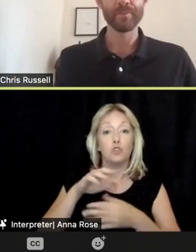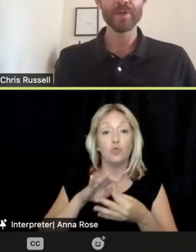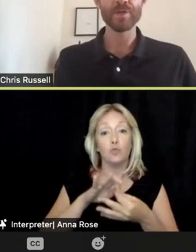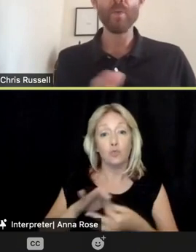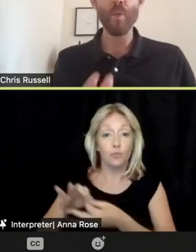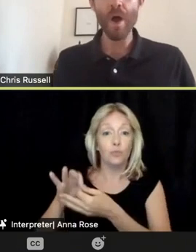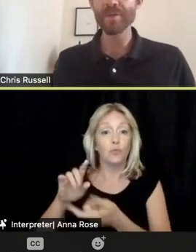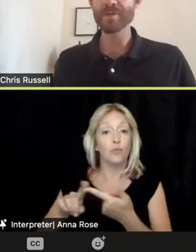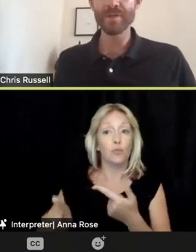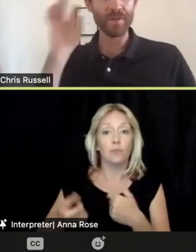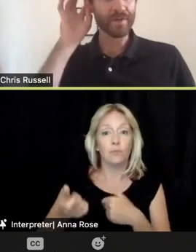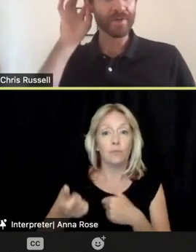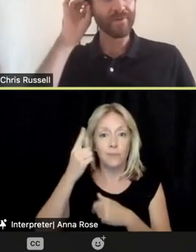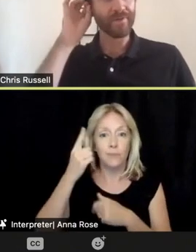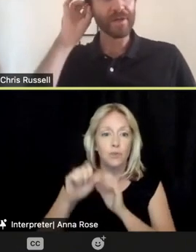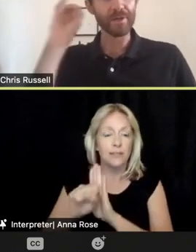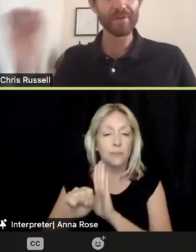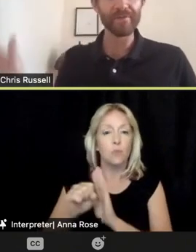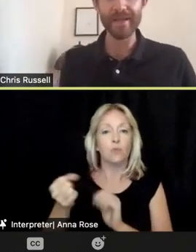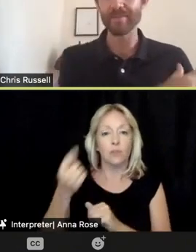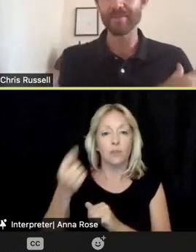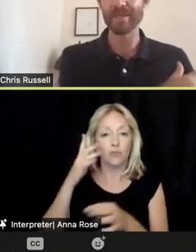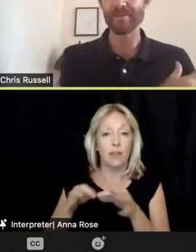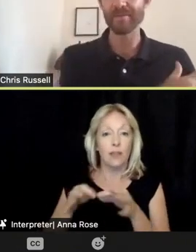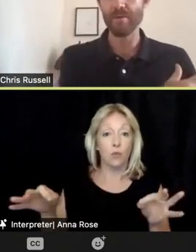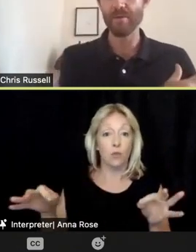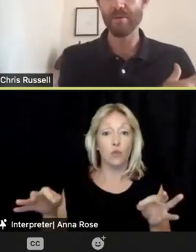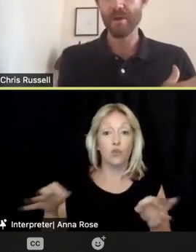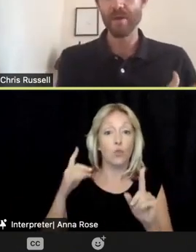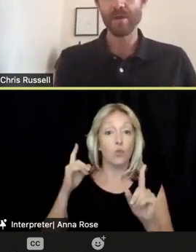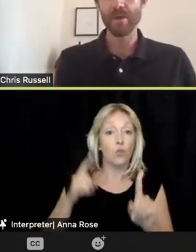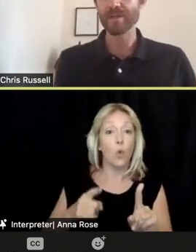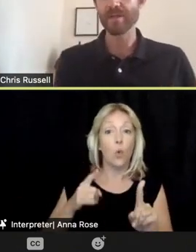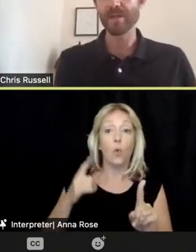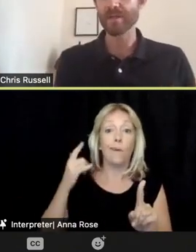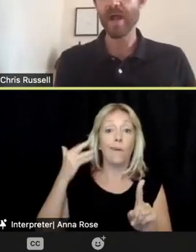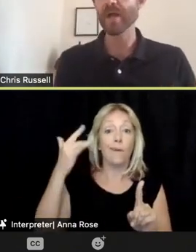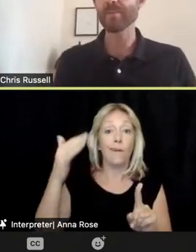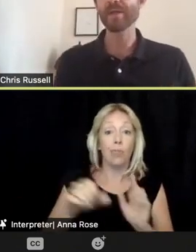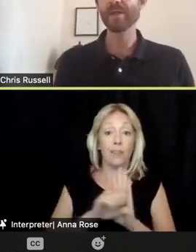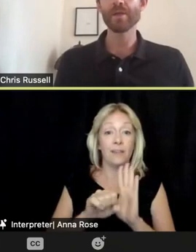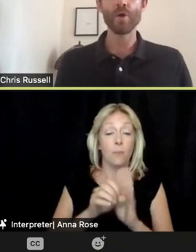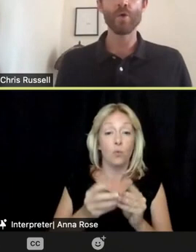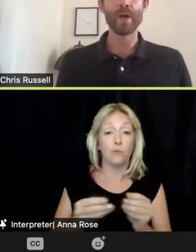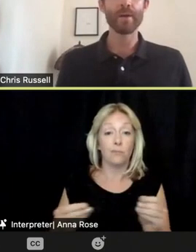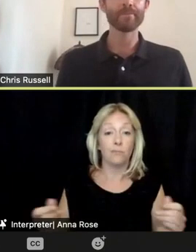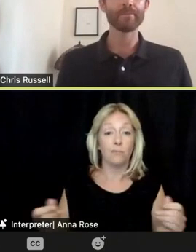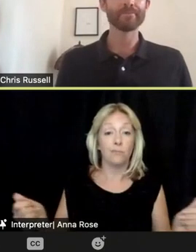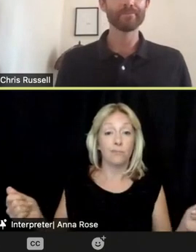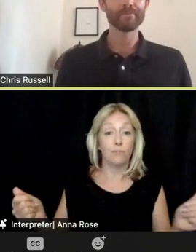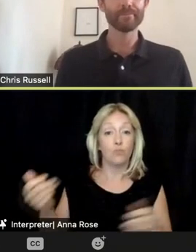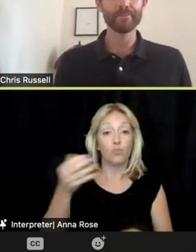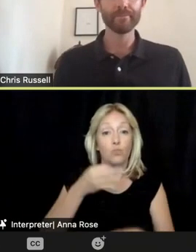language. So we want those symbols to eventually phase themselves out. It's not going to be,